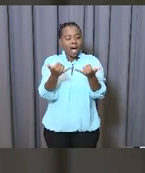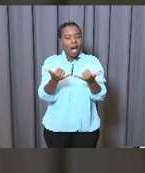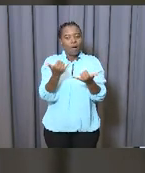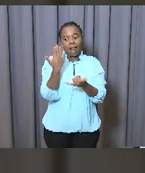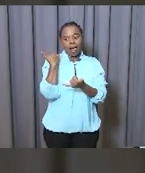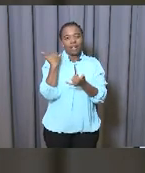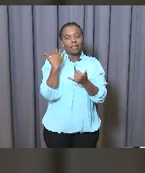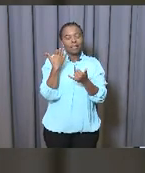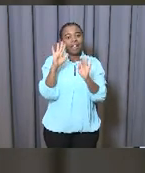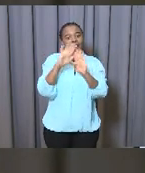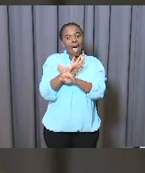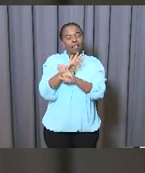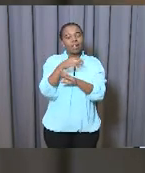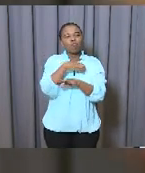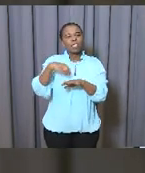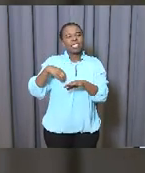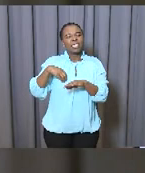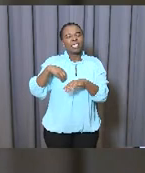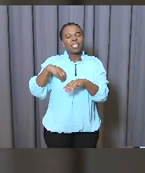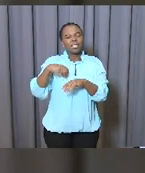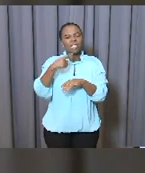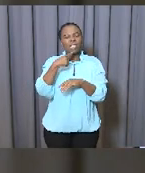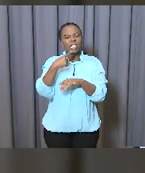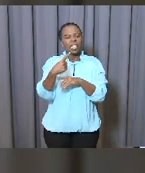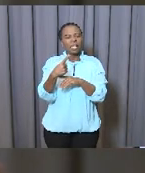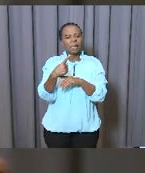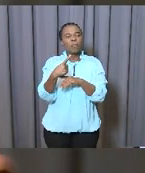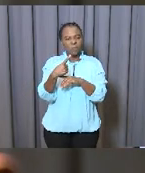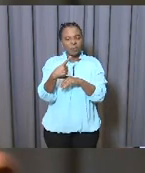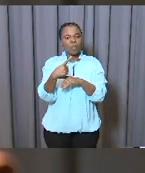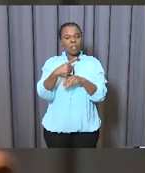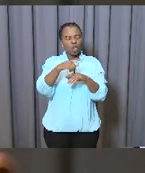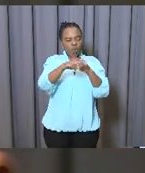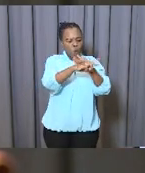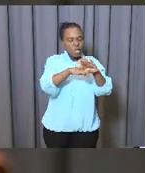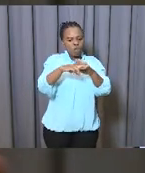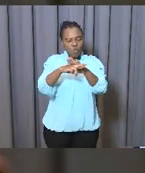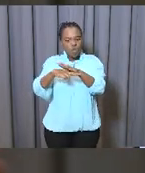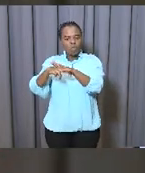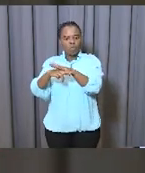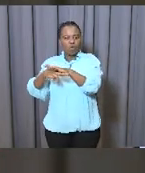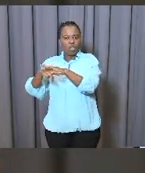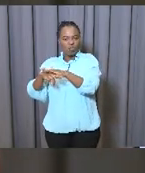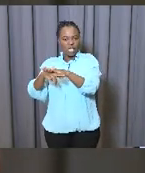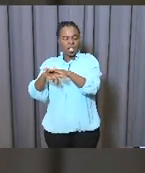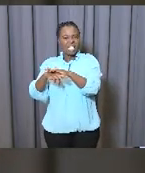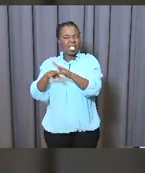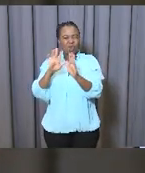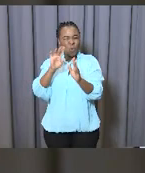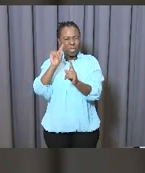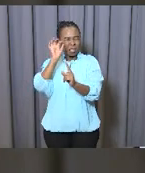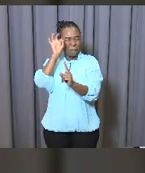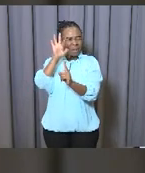night made pronouncements on the issue of moving certain regions. He wasn't specific on whether it